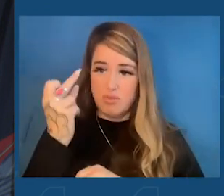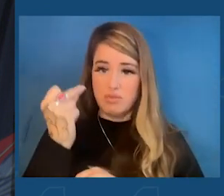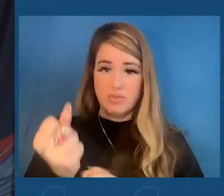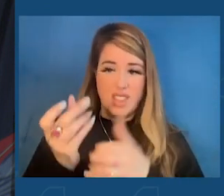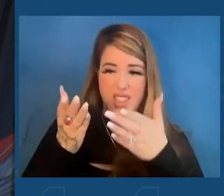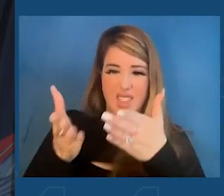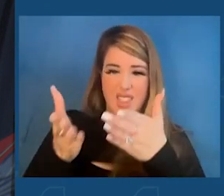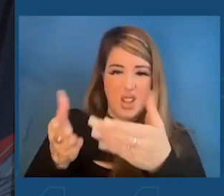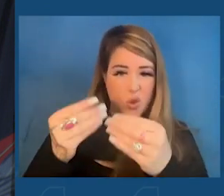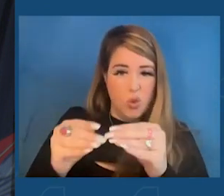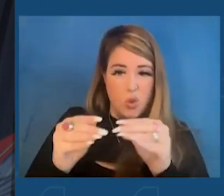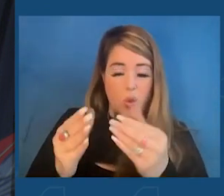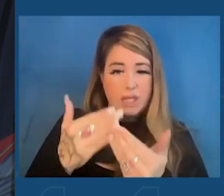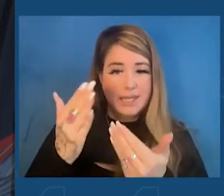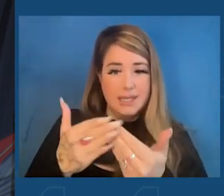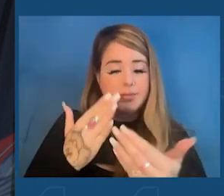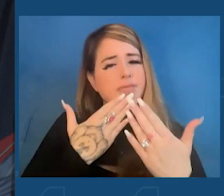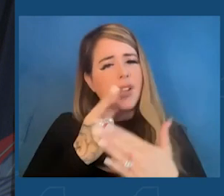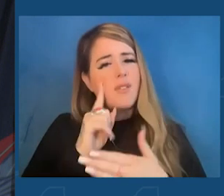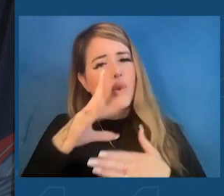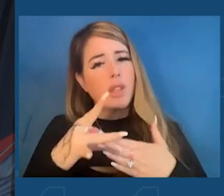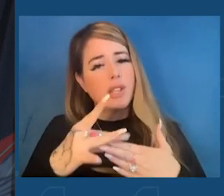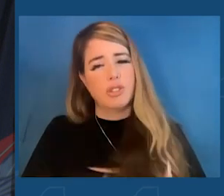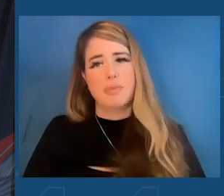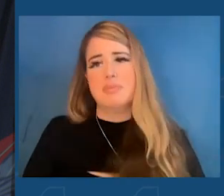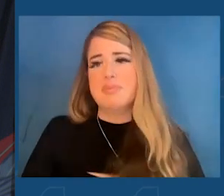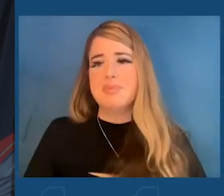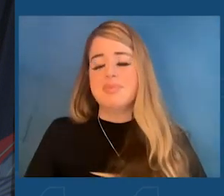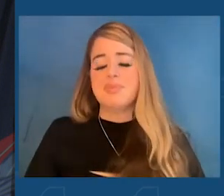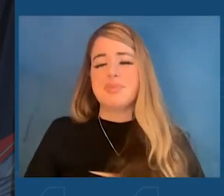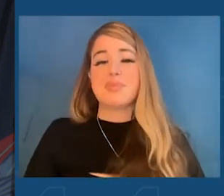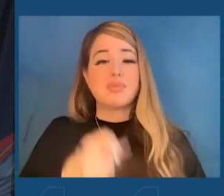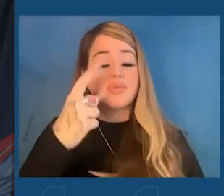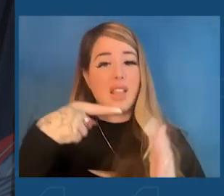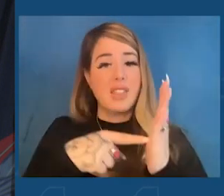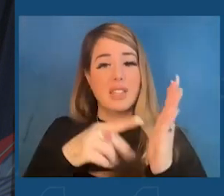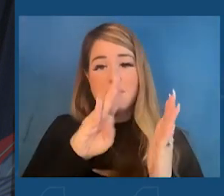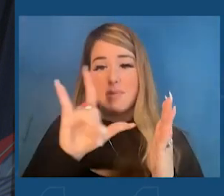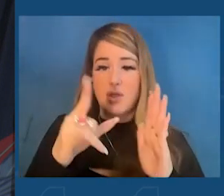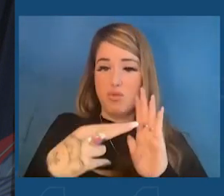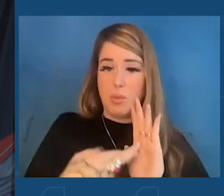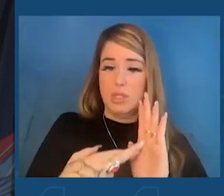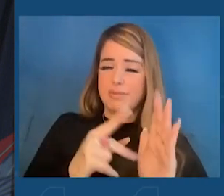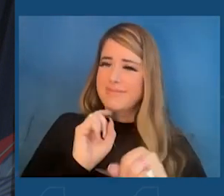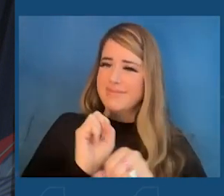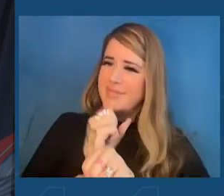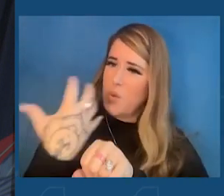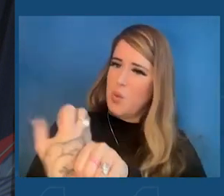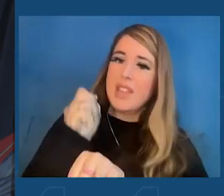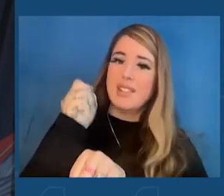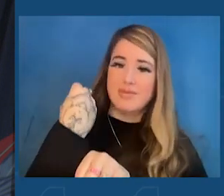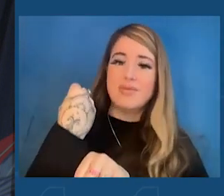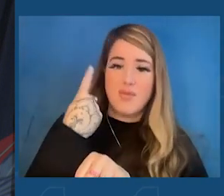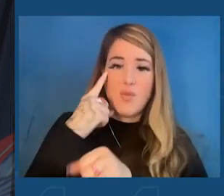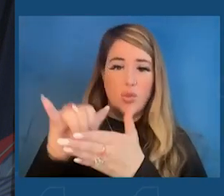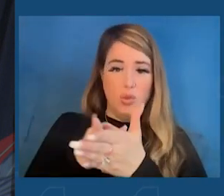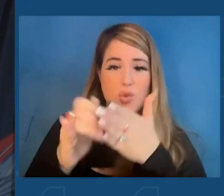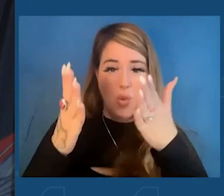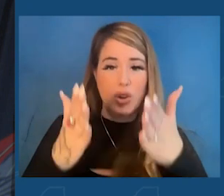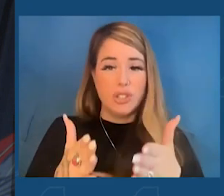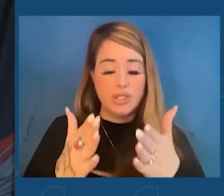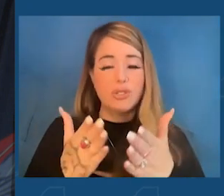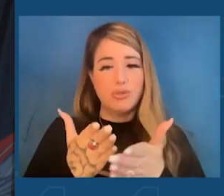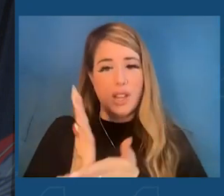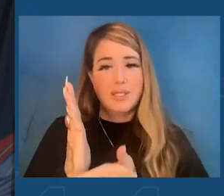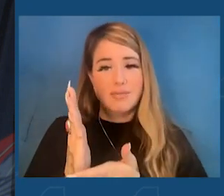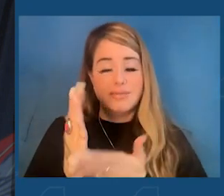pharmacy. Thank you for your leadership on this. While this bill represents a major win for reproductive rights for New Yorkers, it's not